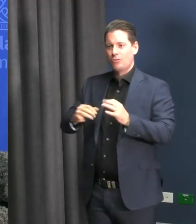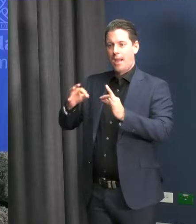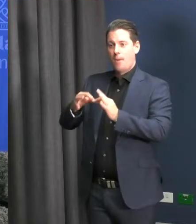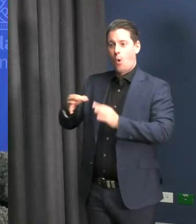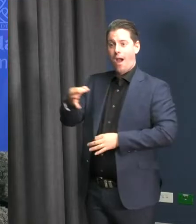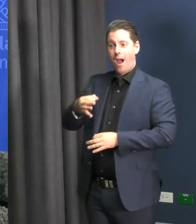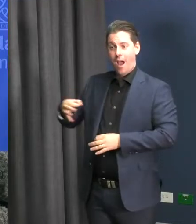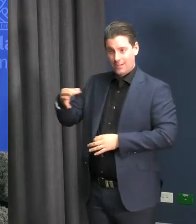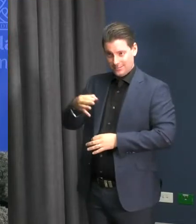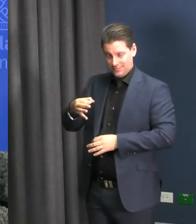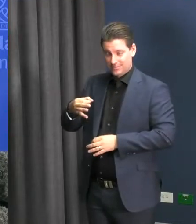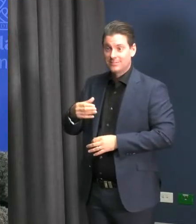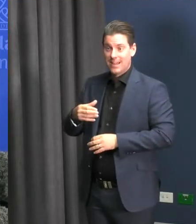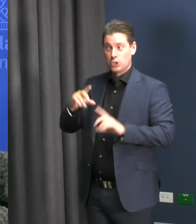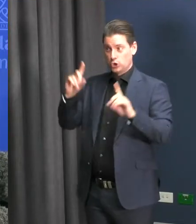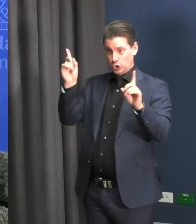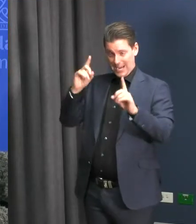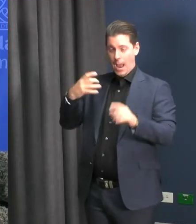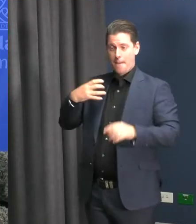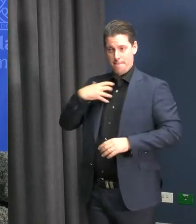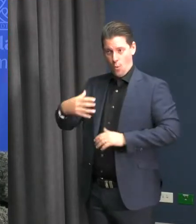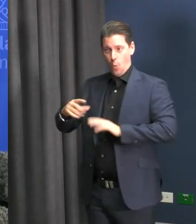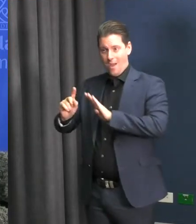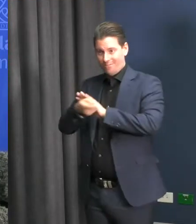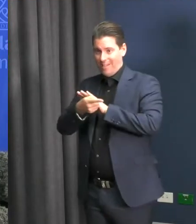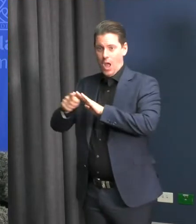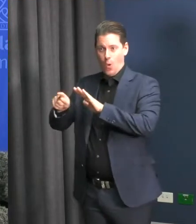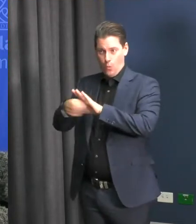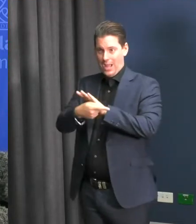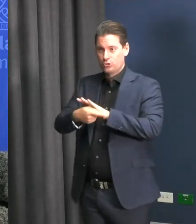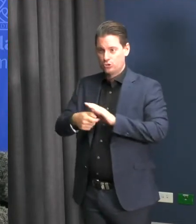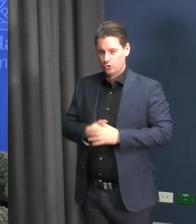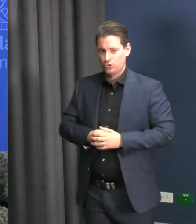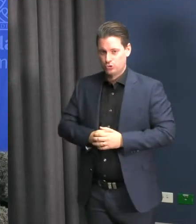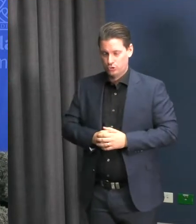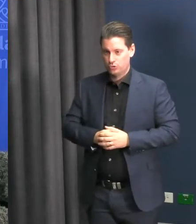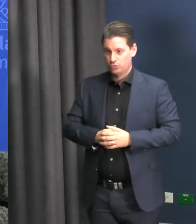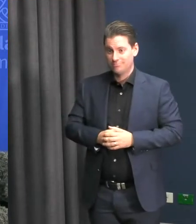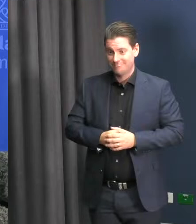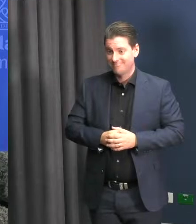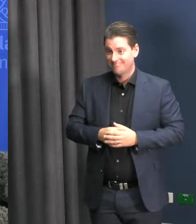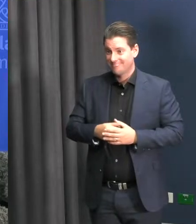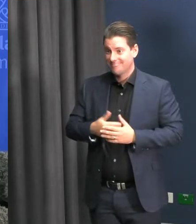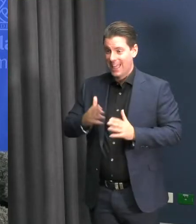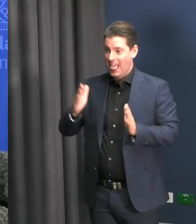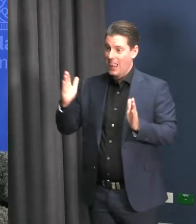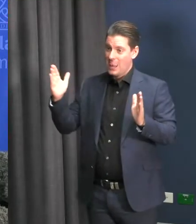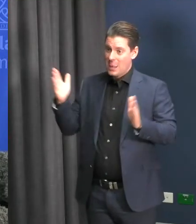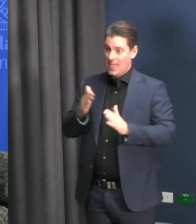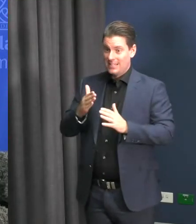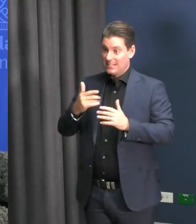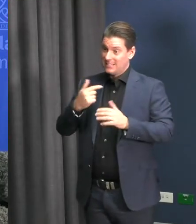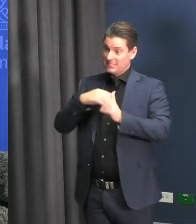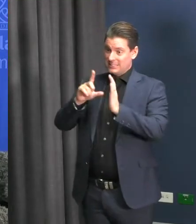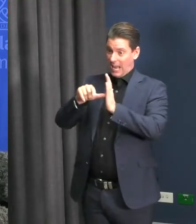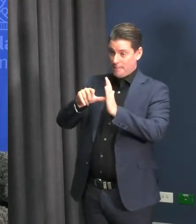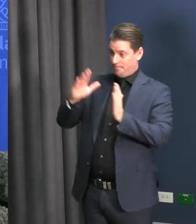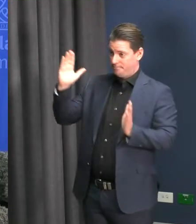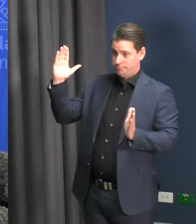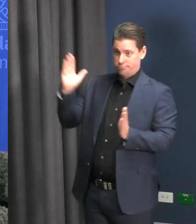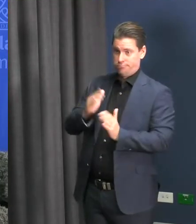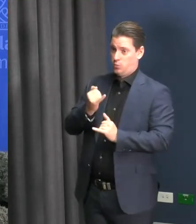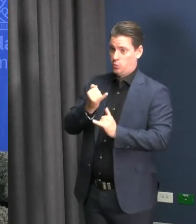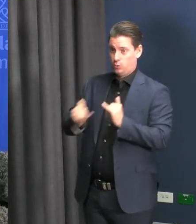More are happening today, right now. The windows for this to occur is closing, and it's closing fast, but we are working